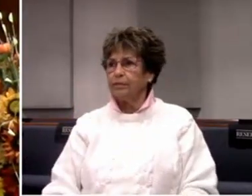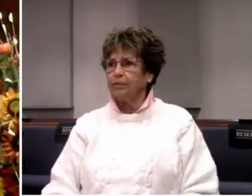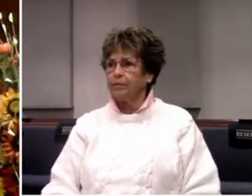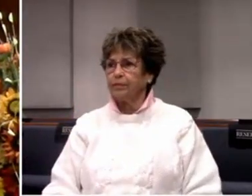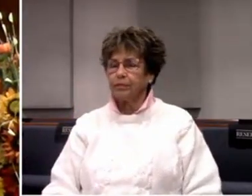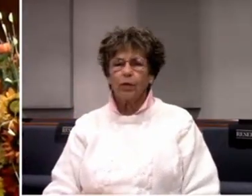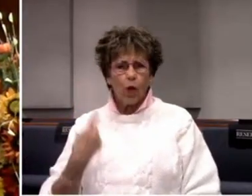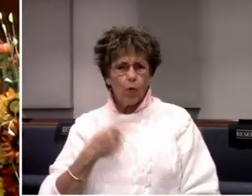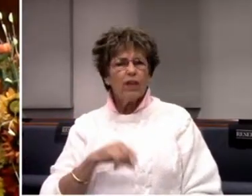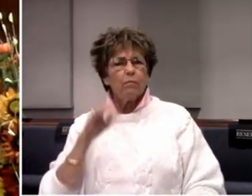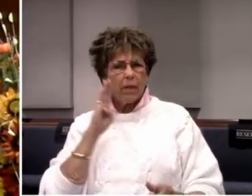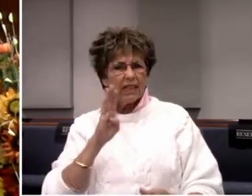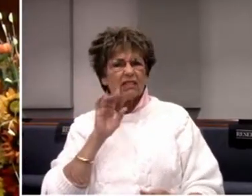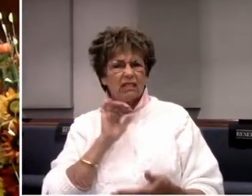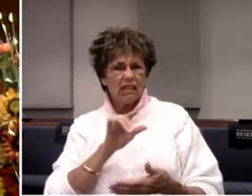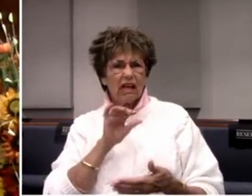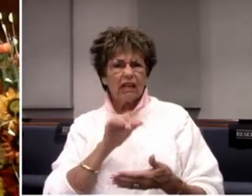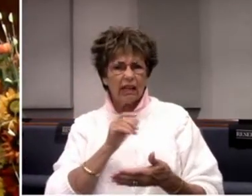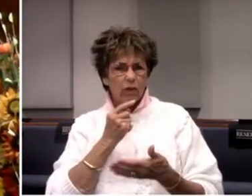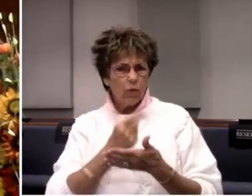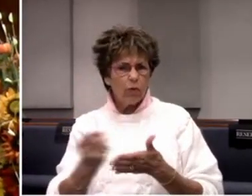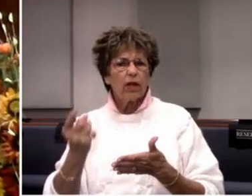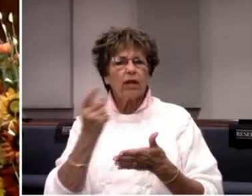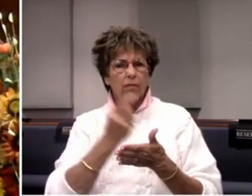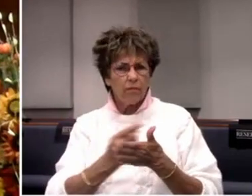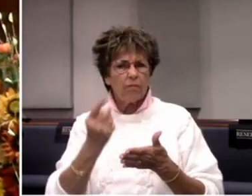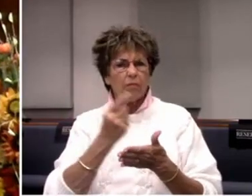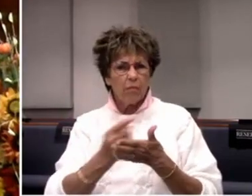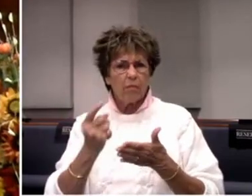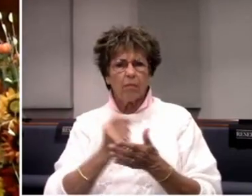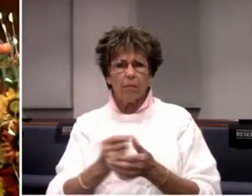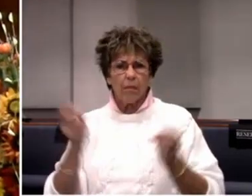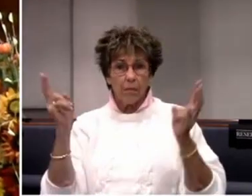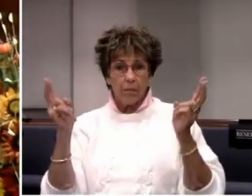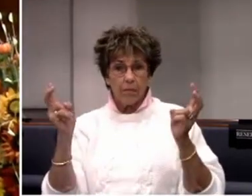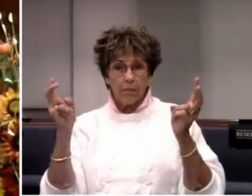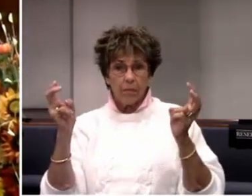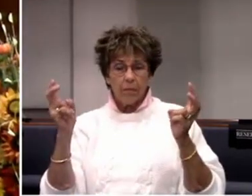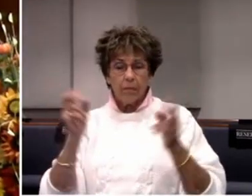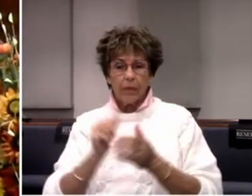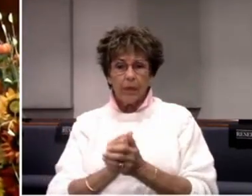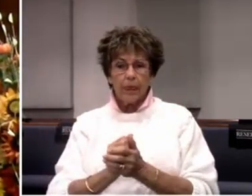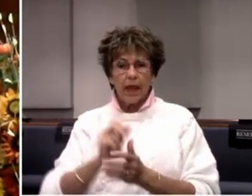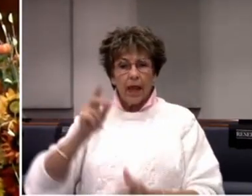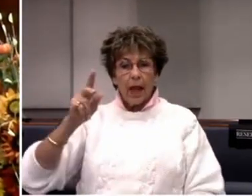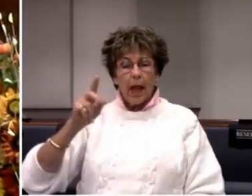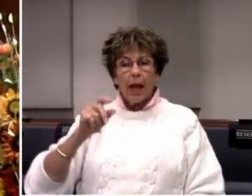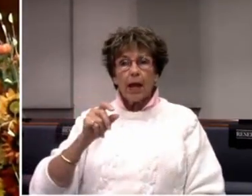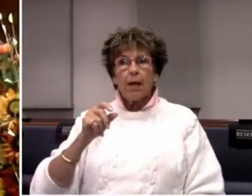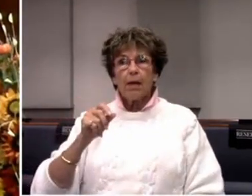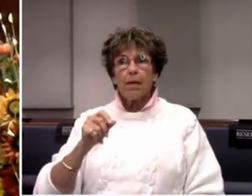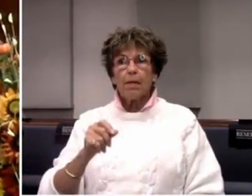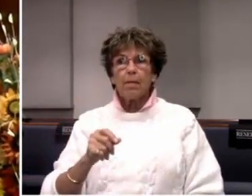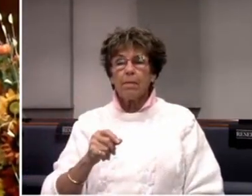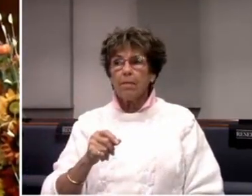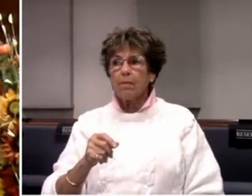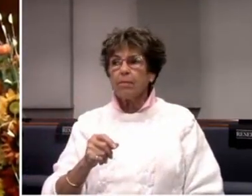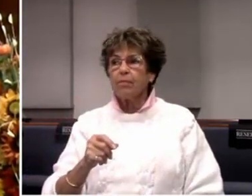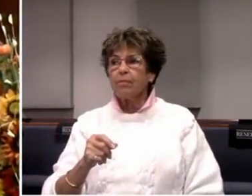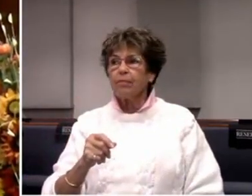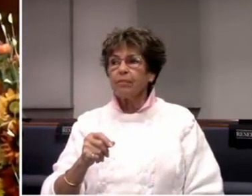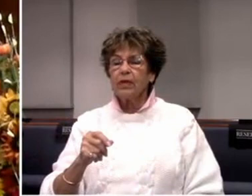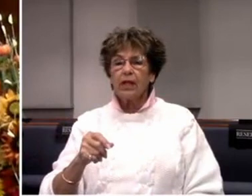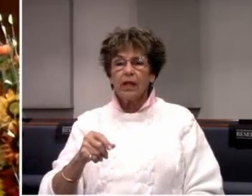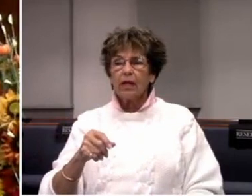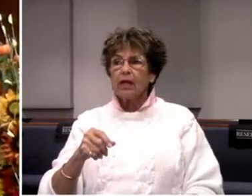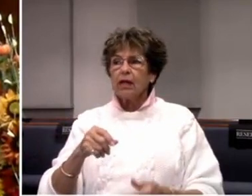many weeks on a Wednesday night in a series that we have entitled Practically Speaking. This is a series